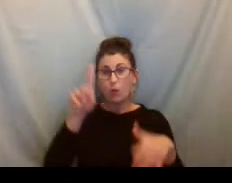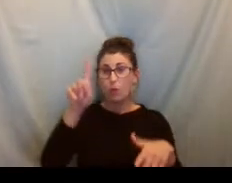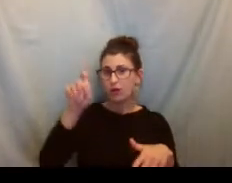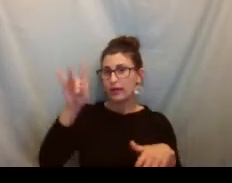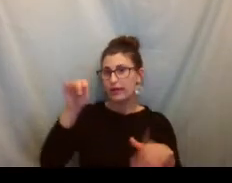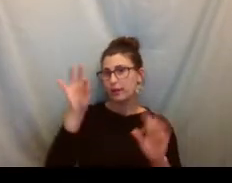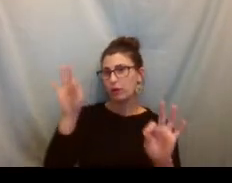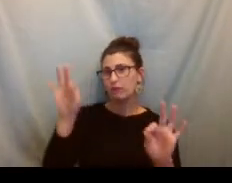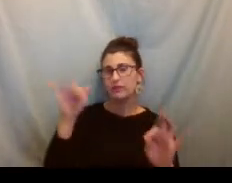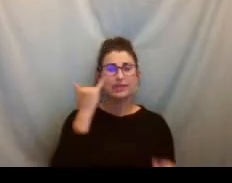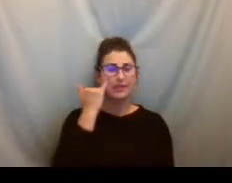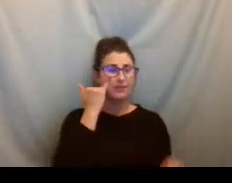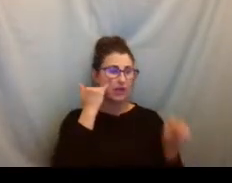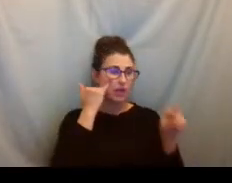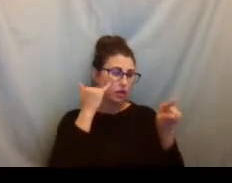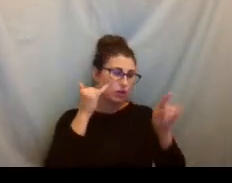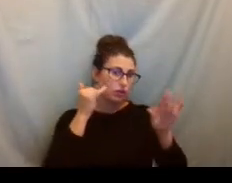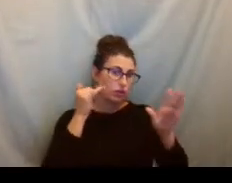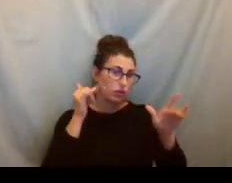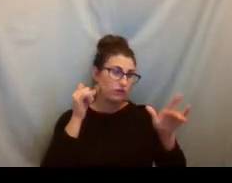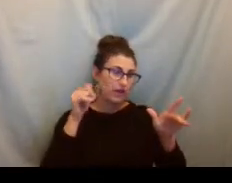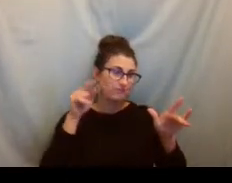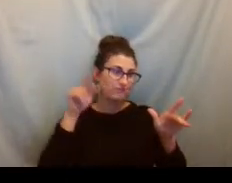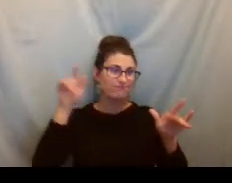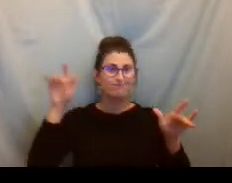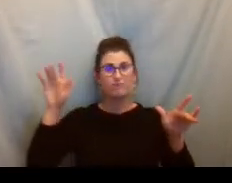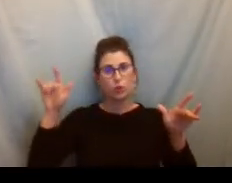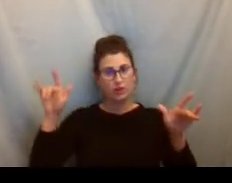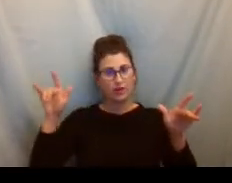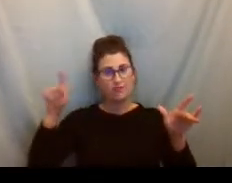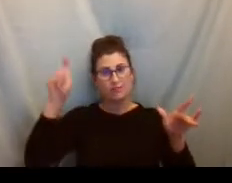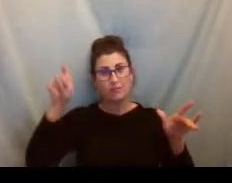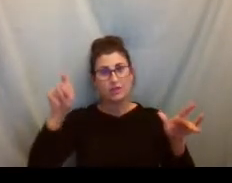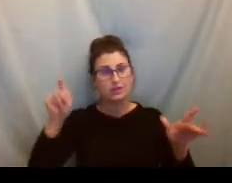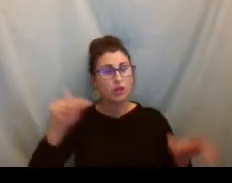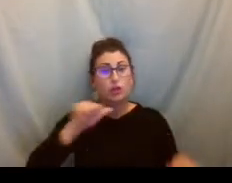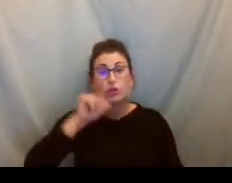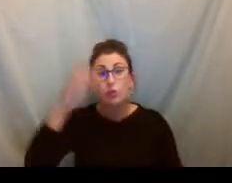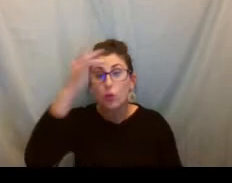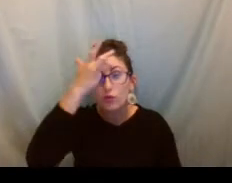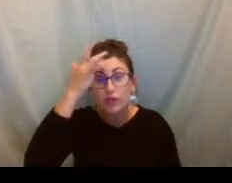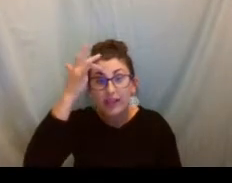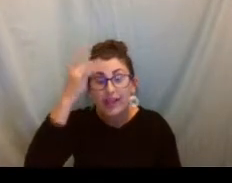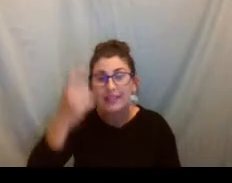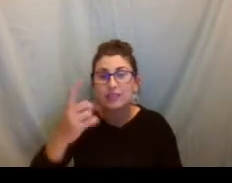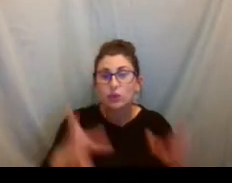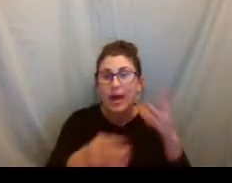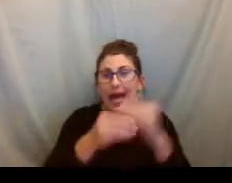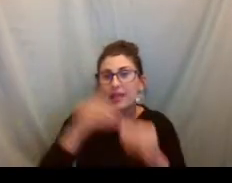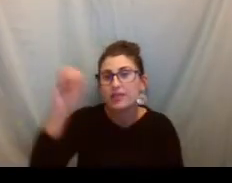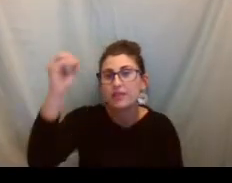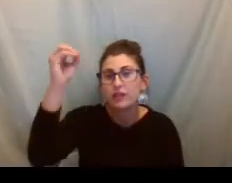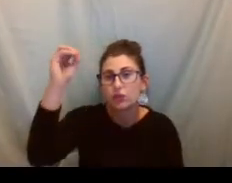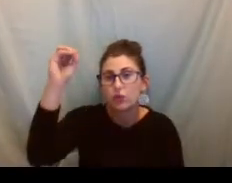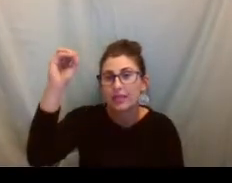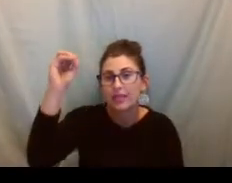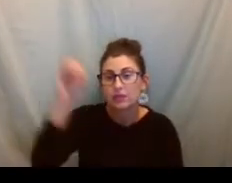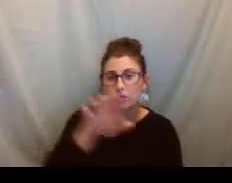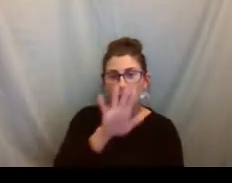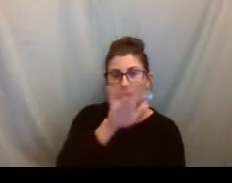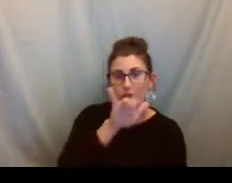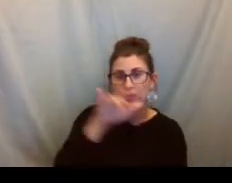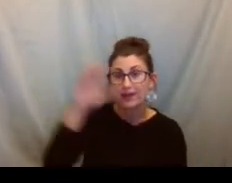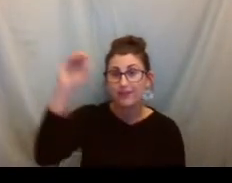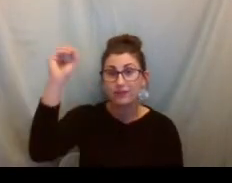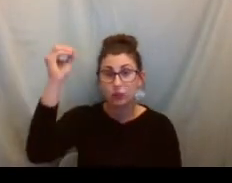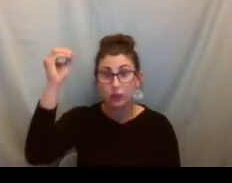180, perfect. If this is 25, so is that one. And don't forget to be writing the degree measurements. All right, you should be